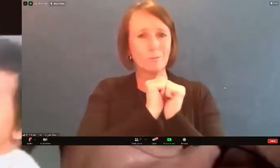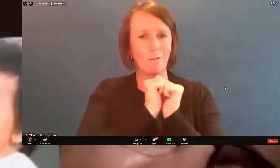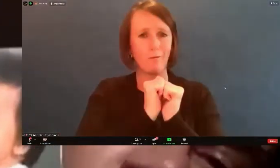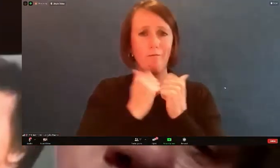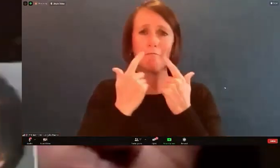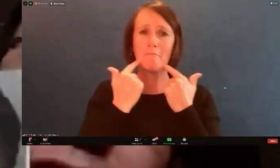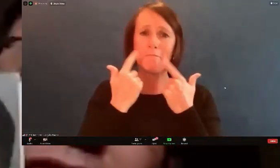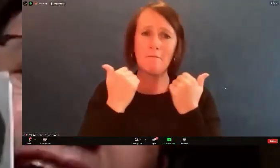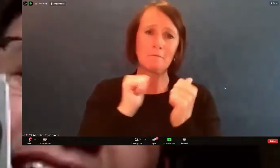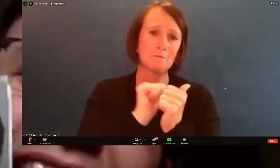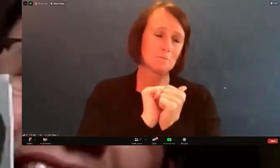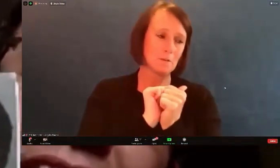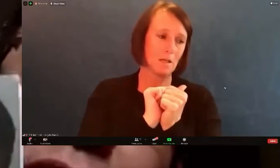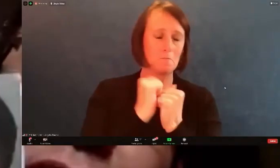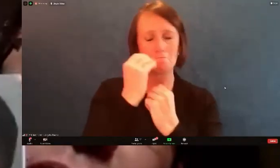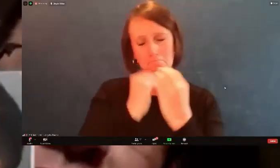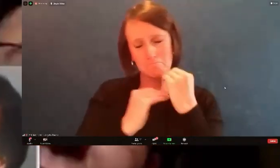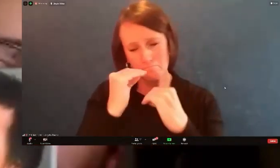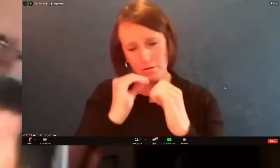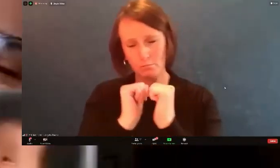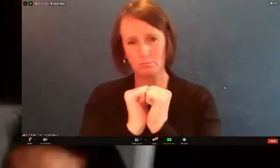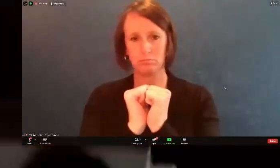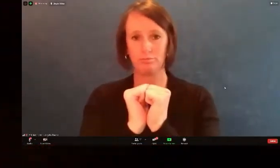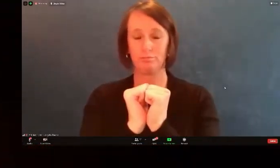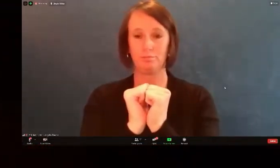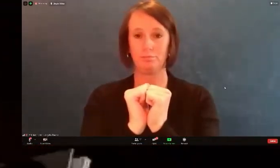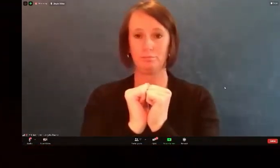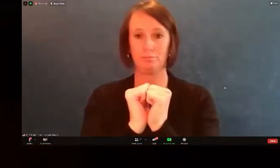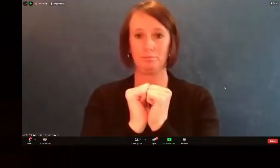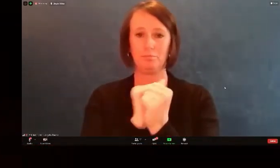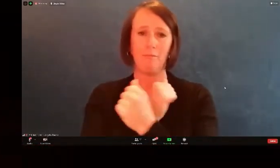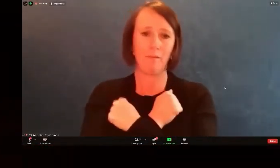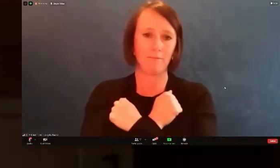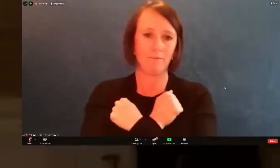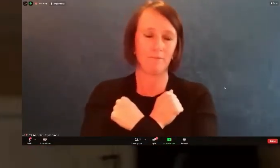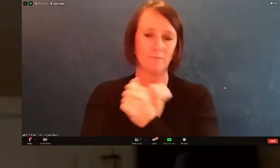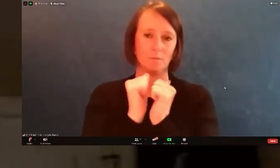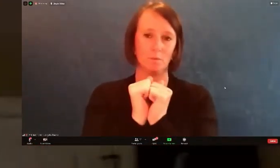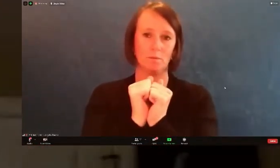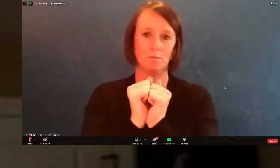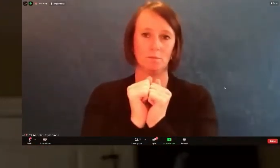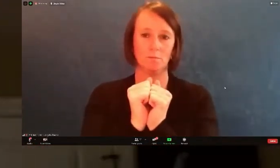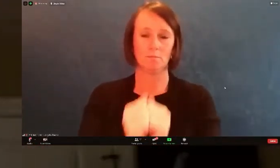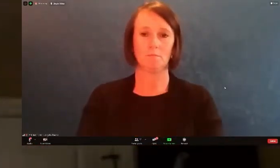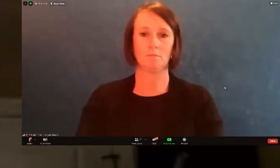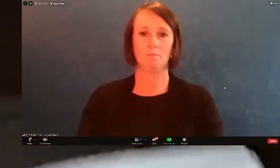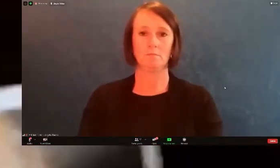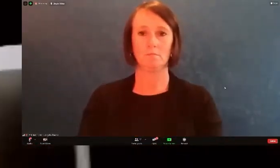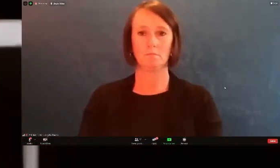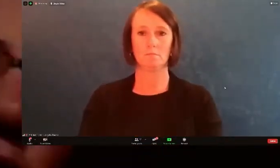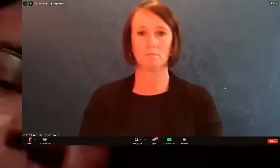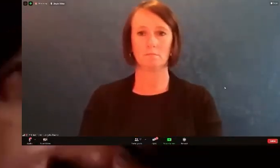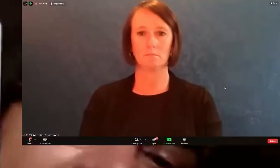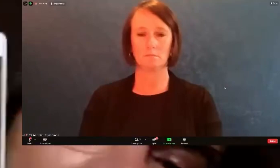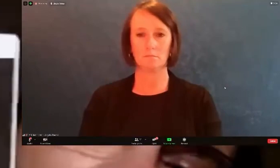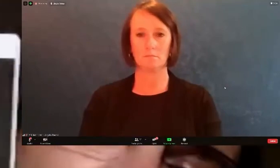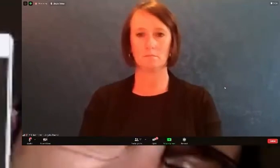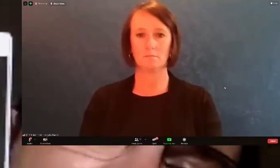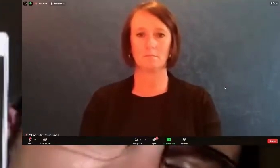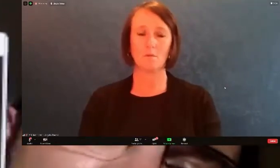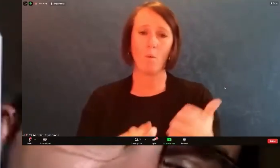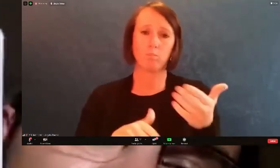together. We will feast together. We will love together. So curl up